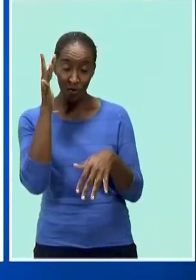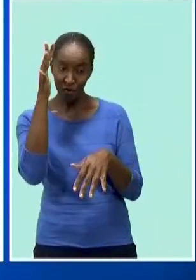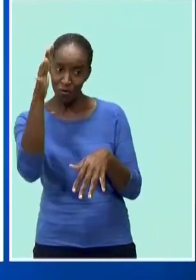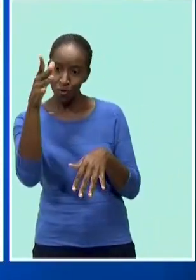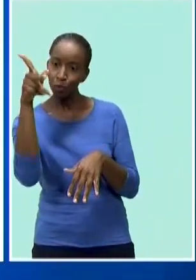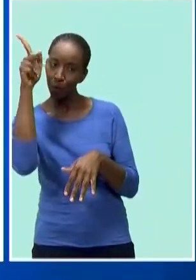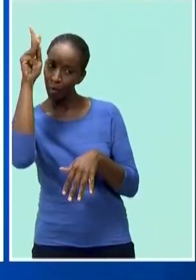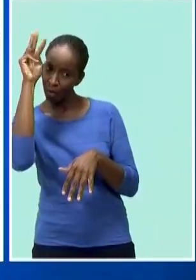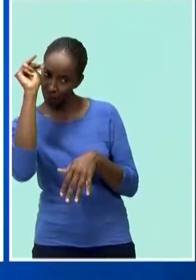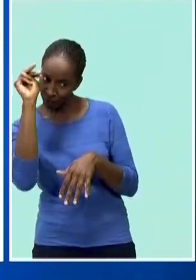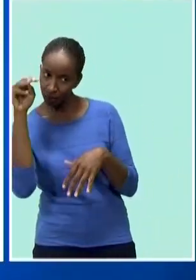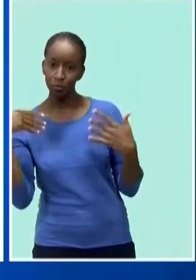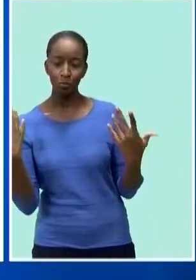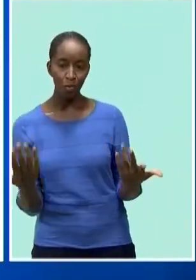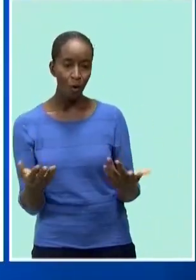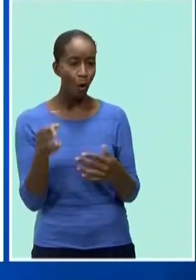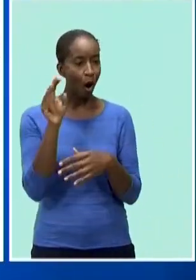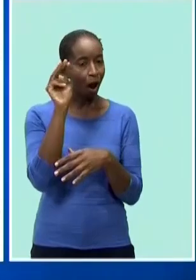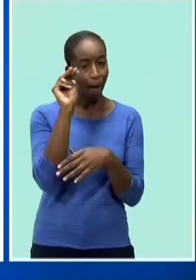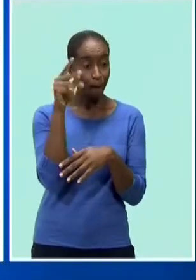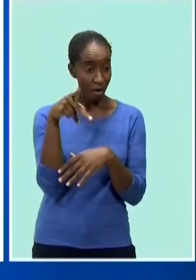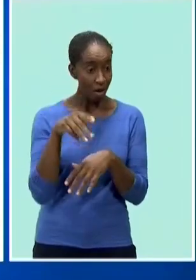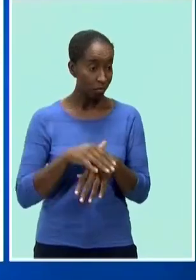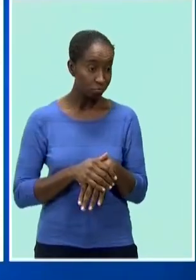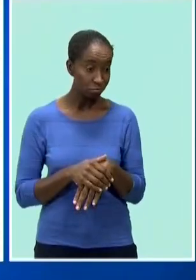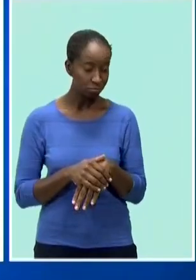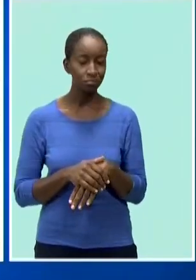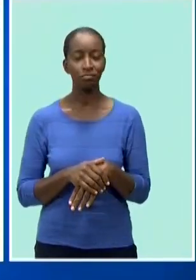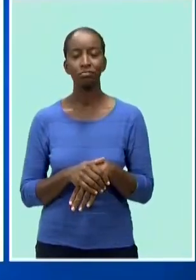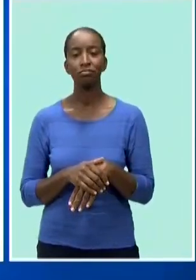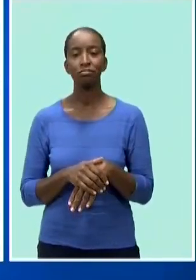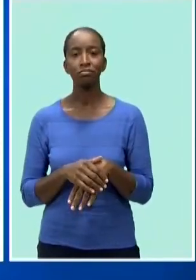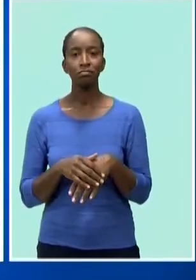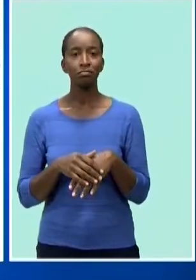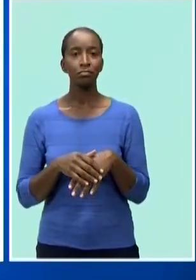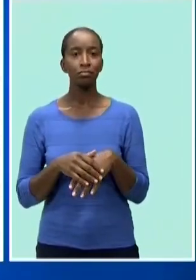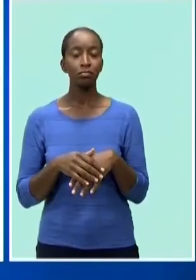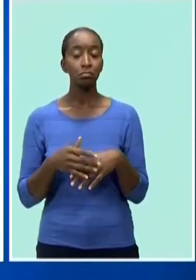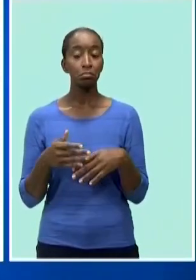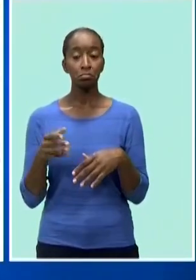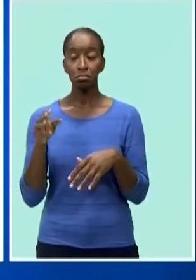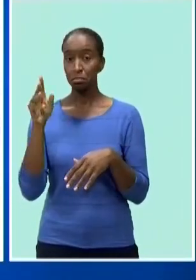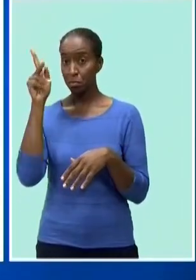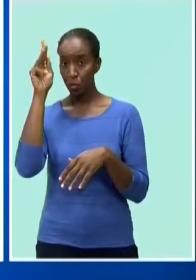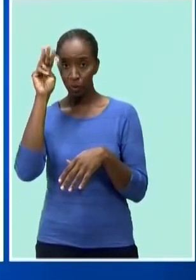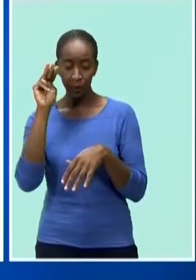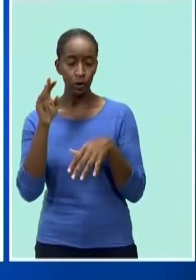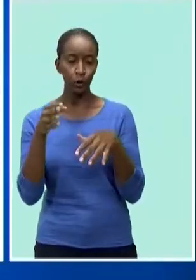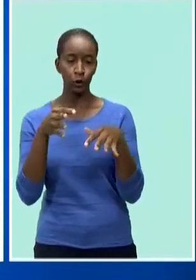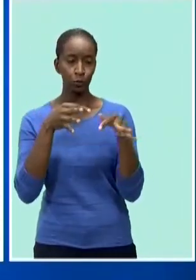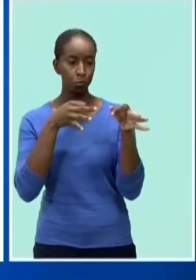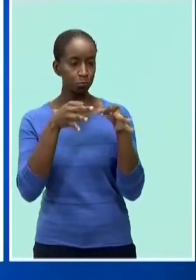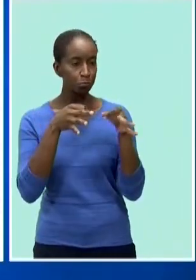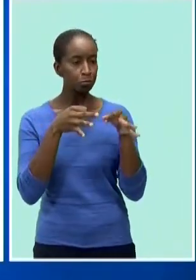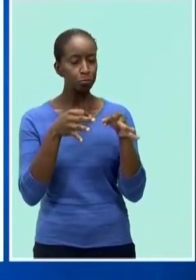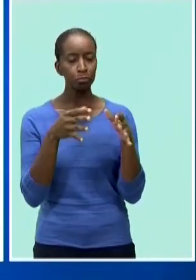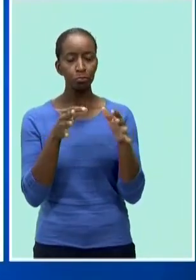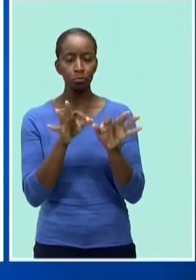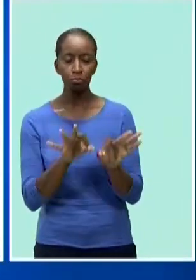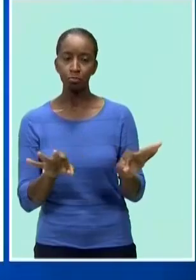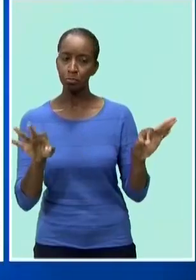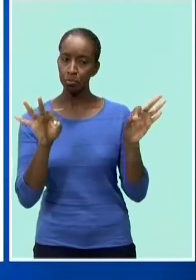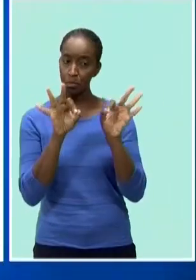Parliament like Mr. Rowe, who attended that institution. The Prime Minister also spoke to them about a number of key values, including the golden rule of